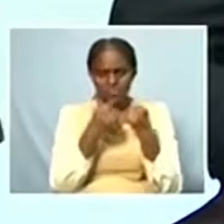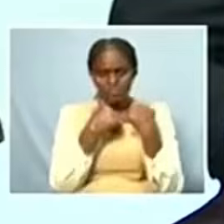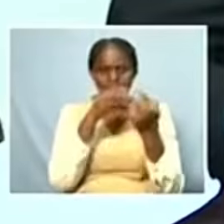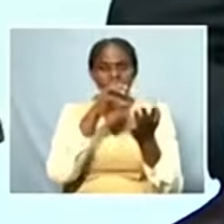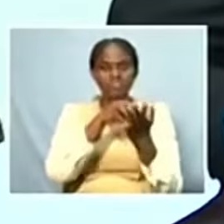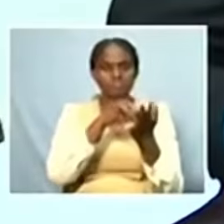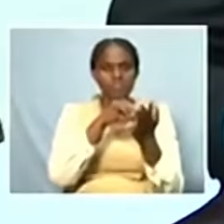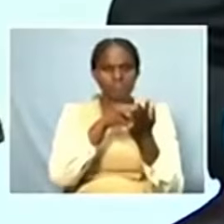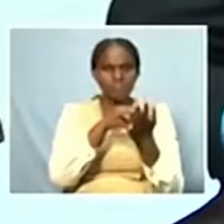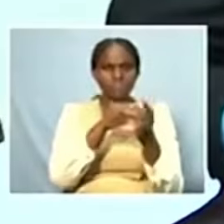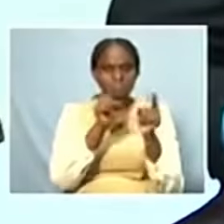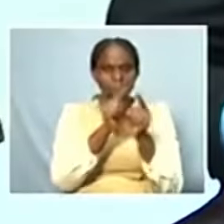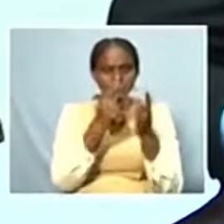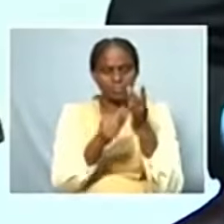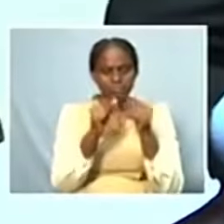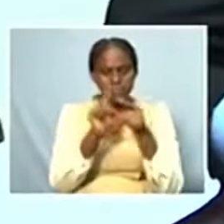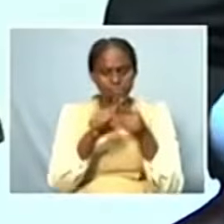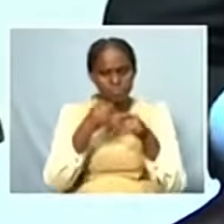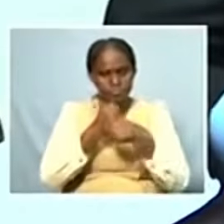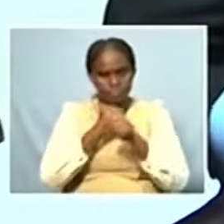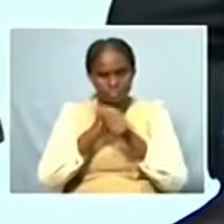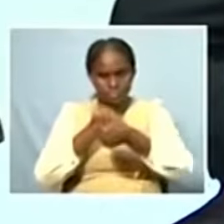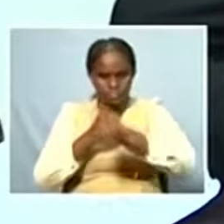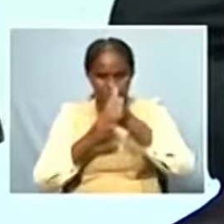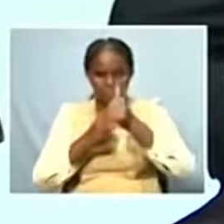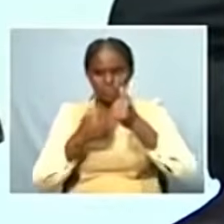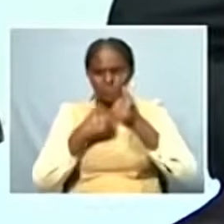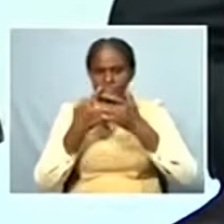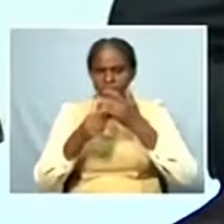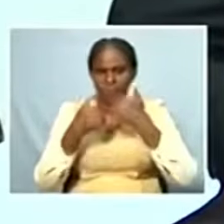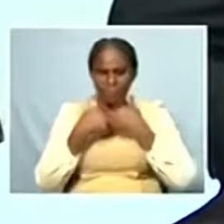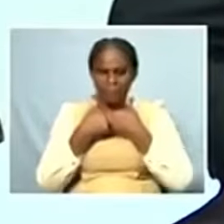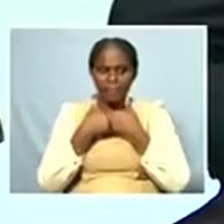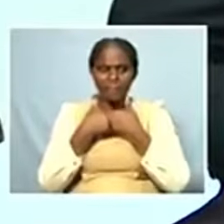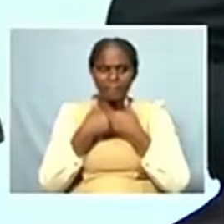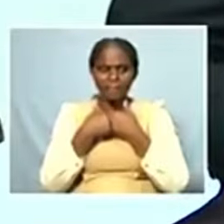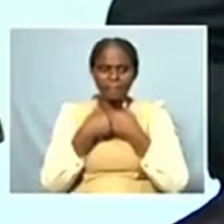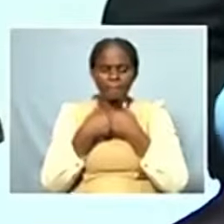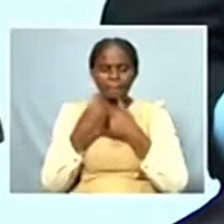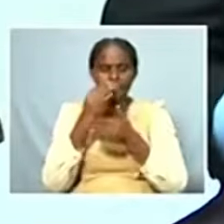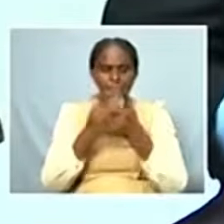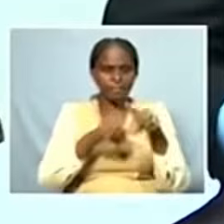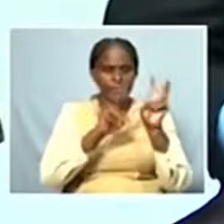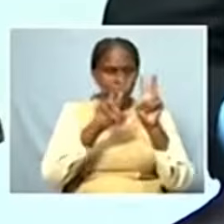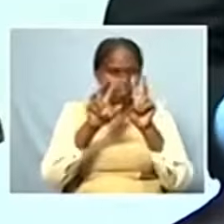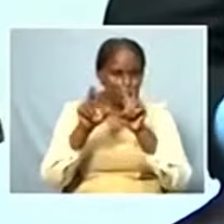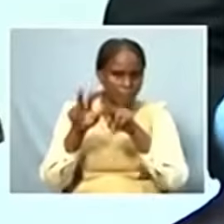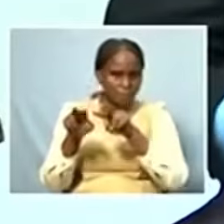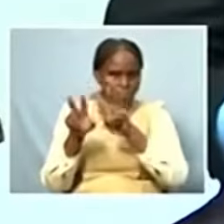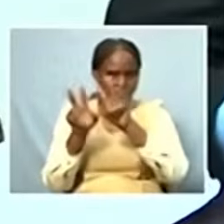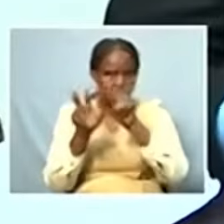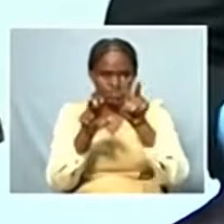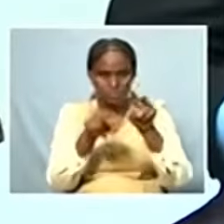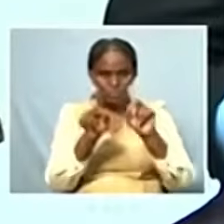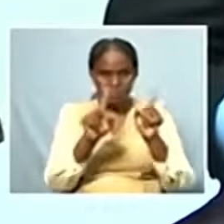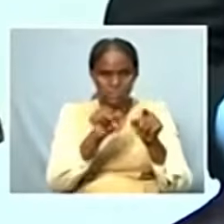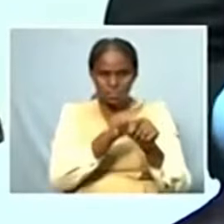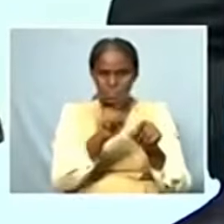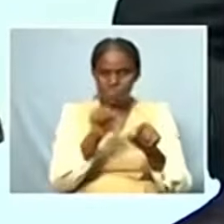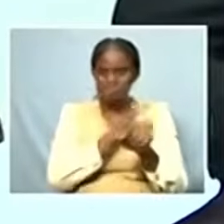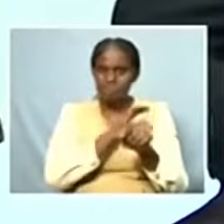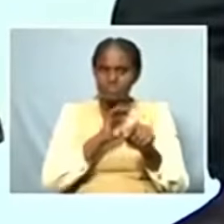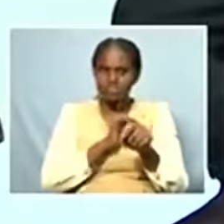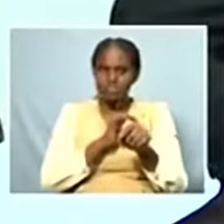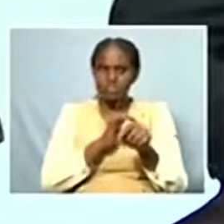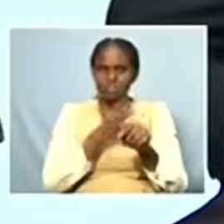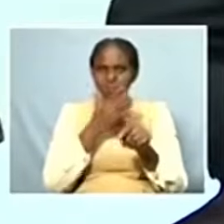matter, and also to satisfy themselves, they actually undertook some inspections where these contractors